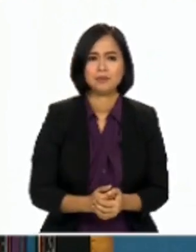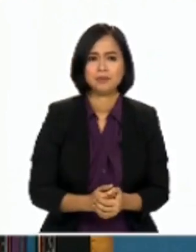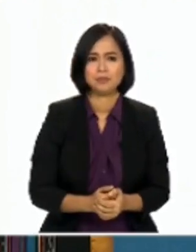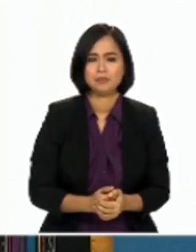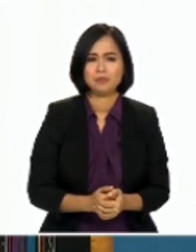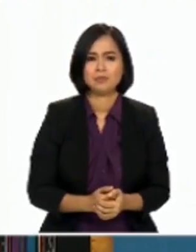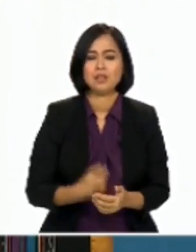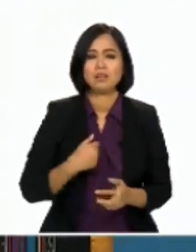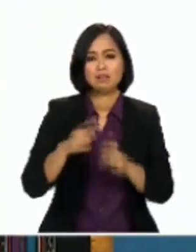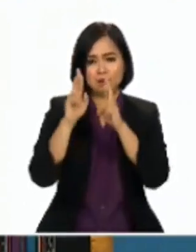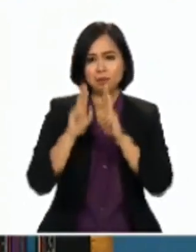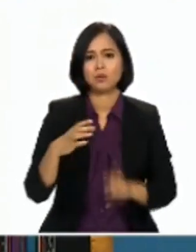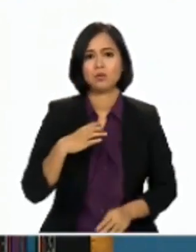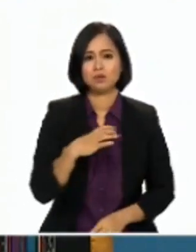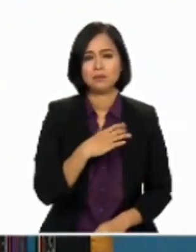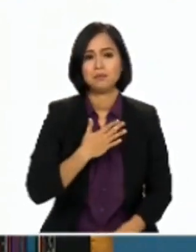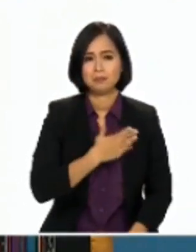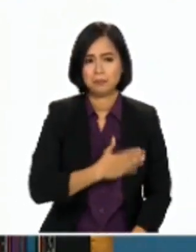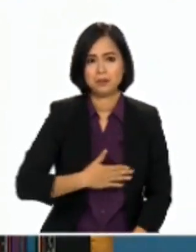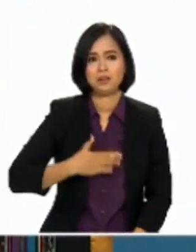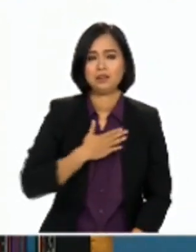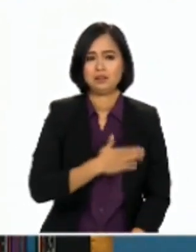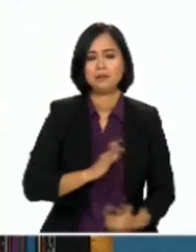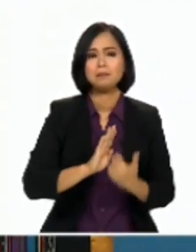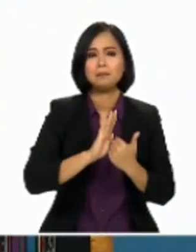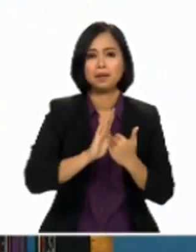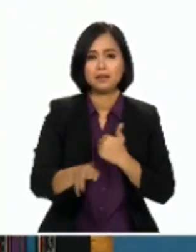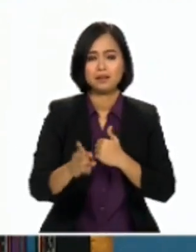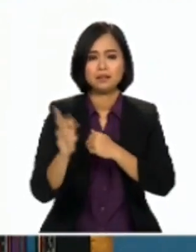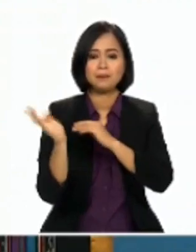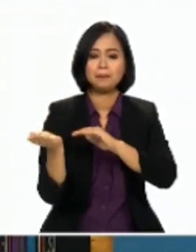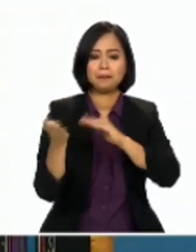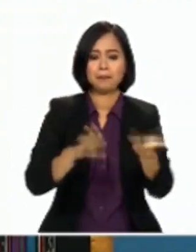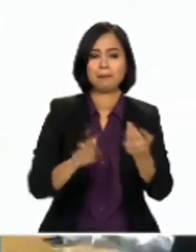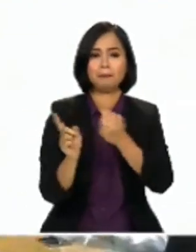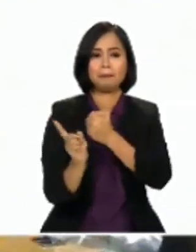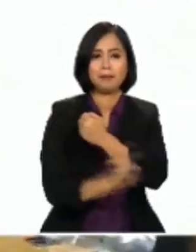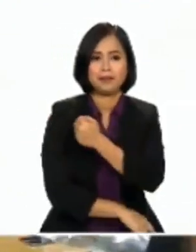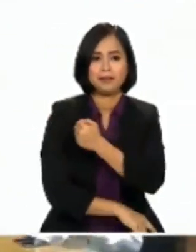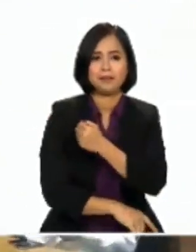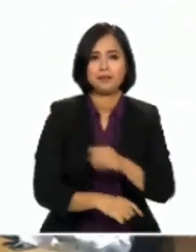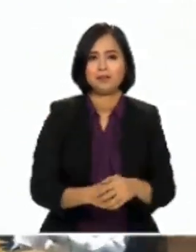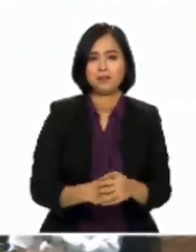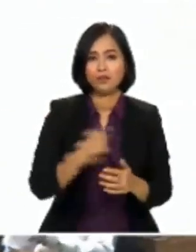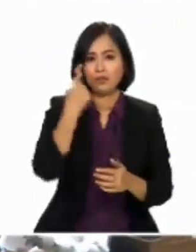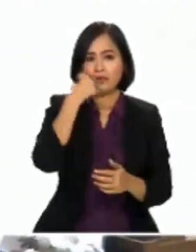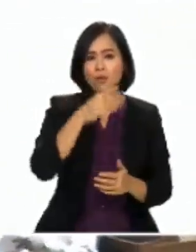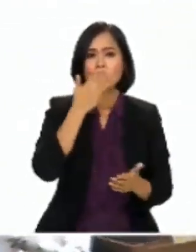request Congress to reinstate the death penalty for heinous crimes related